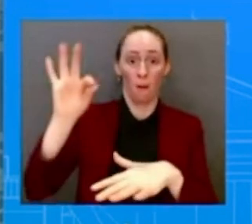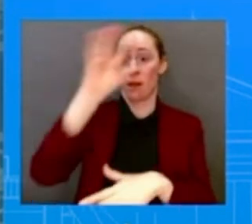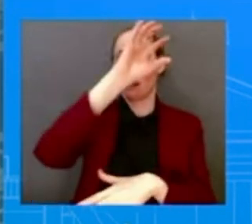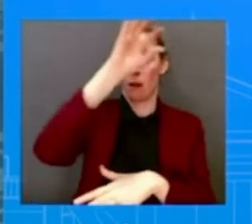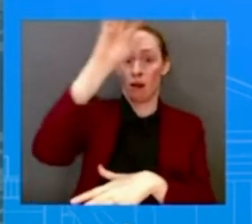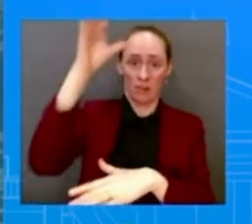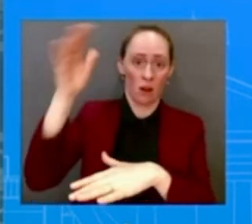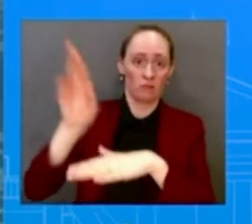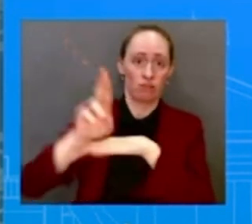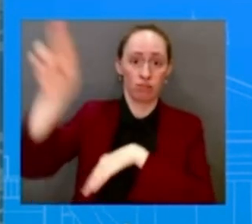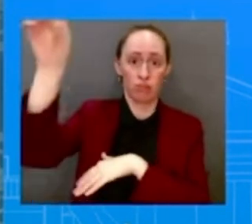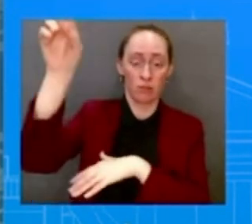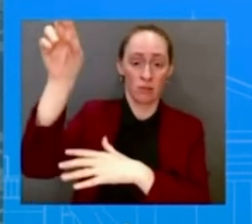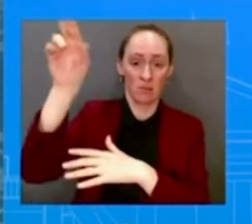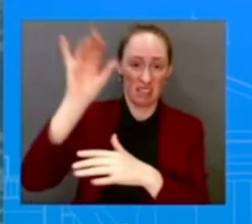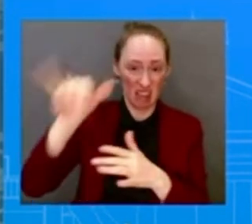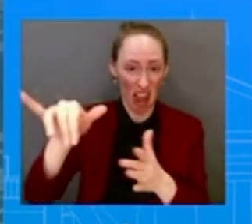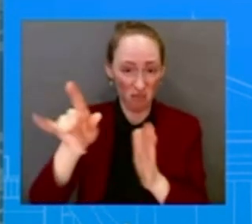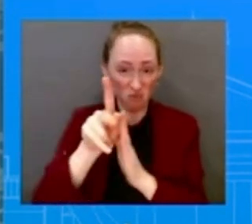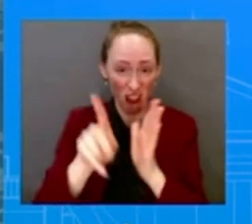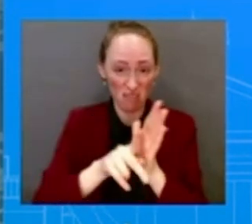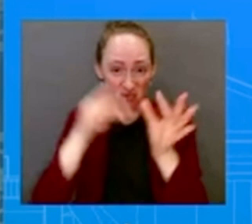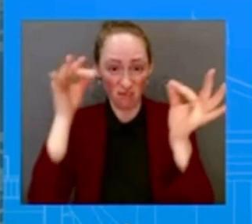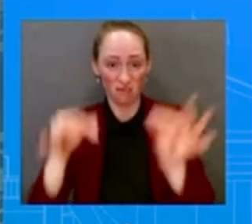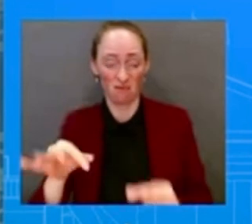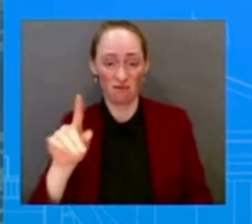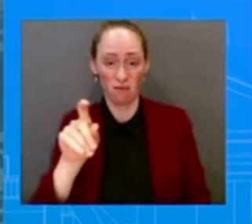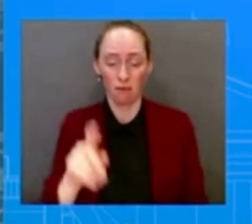policy that comes out of it.